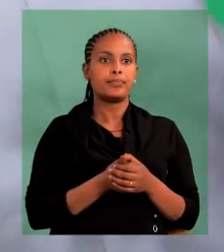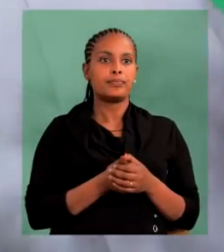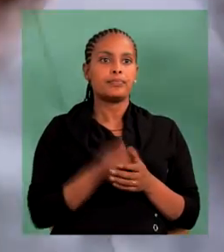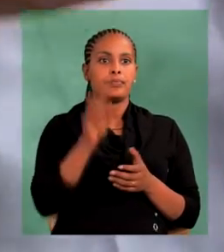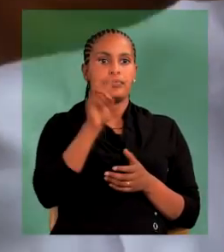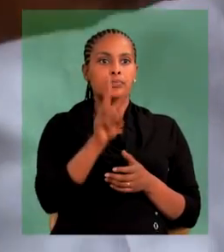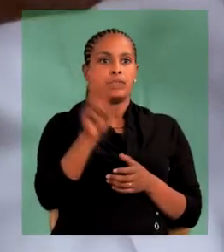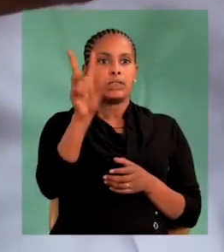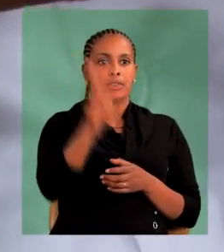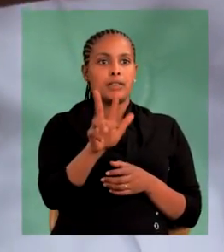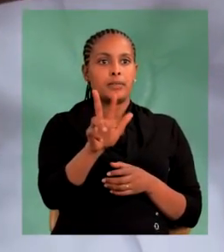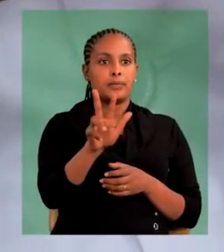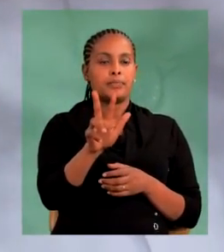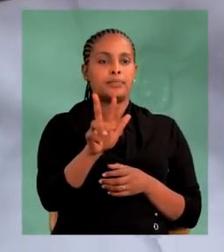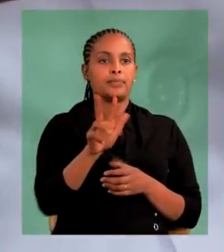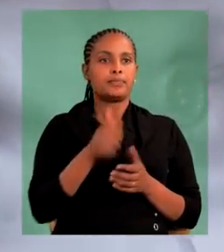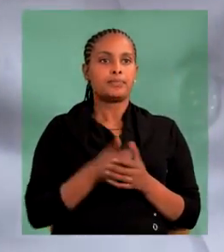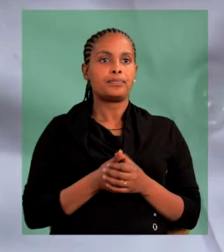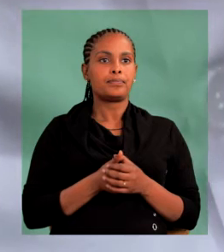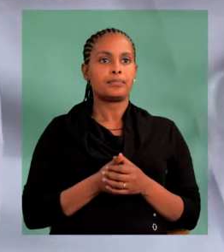3.